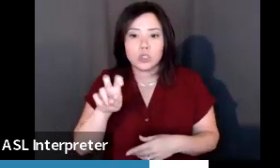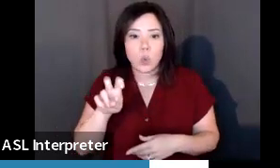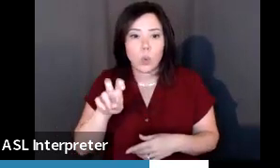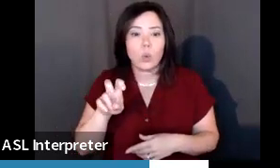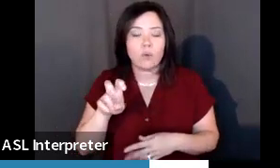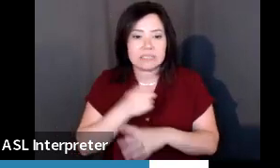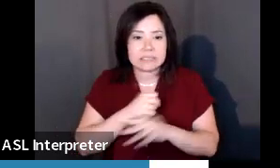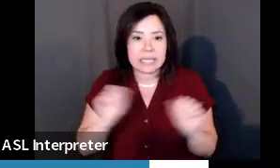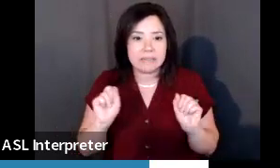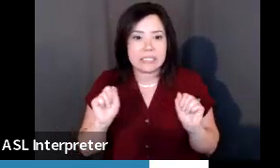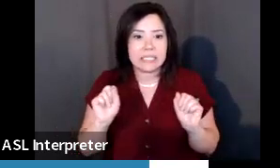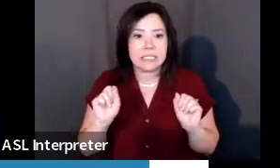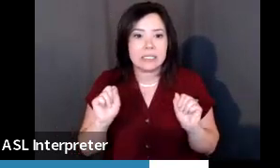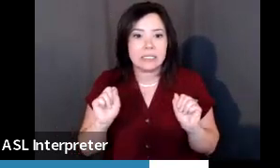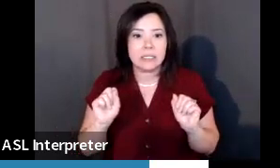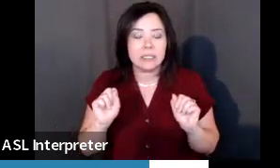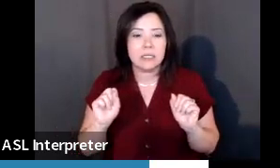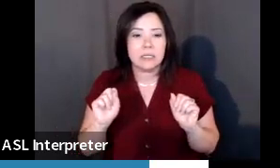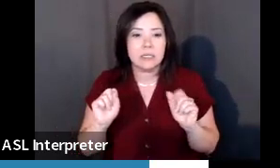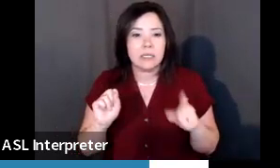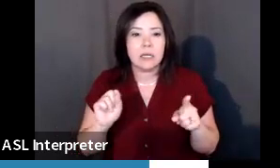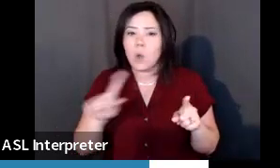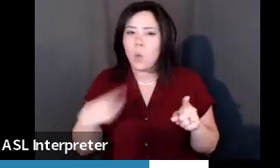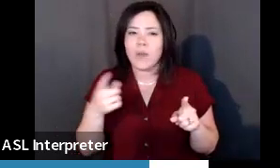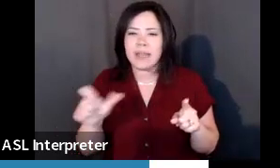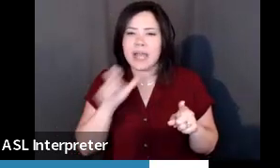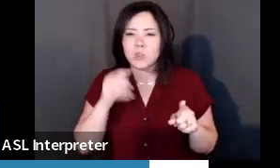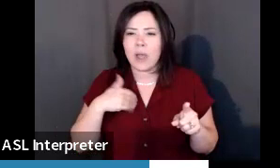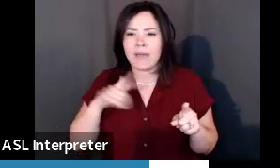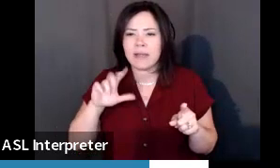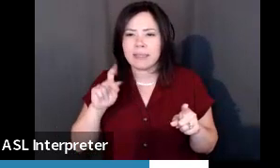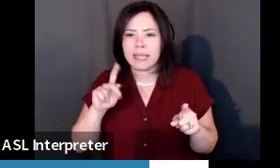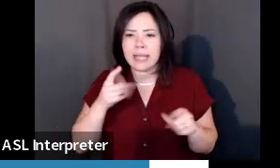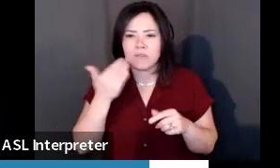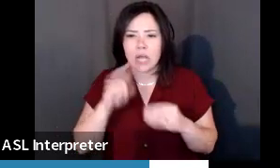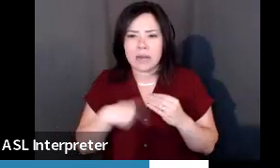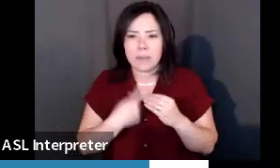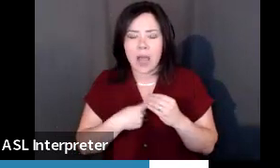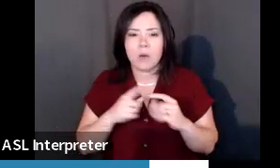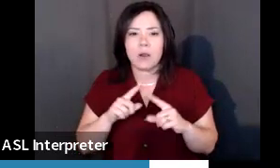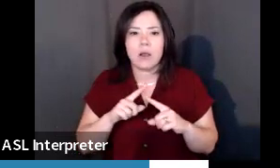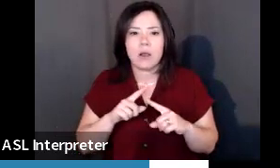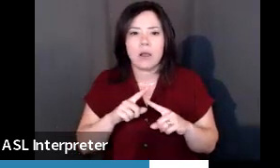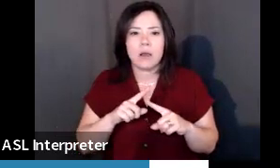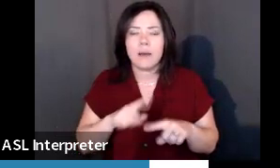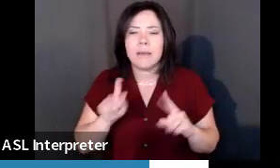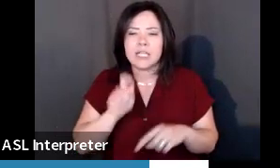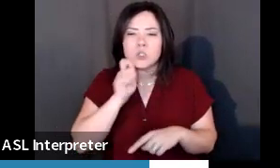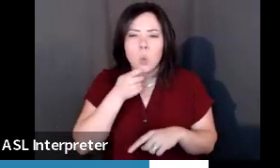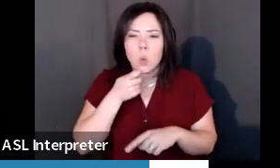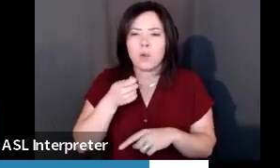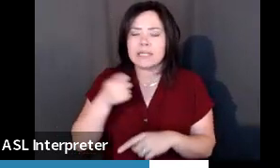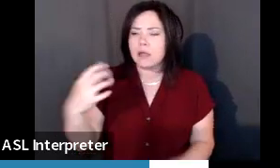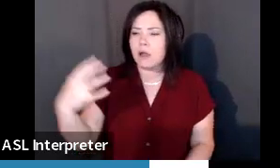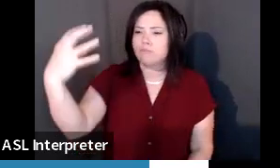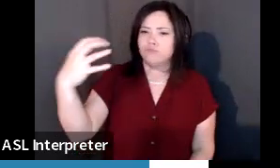safety. This is one that I don't have linked, that I forgot about, so my apologies, but it's really cool. It's a device